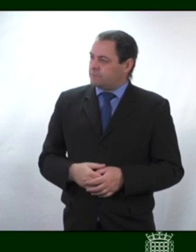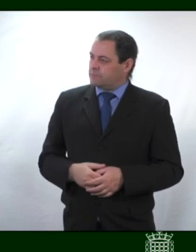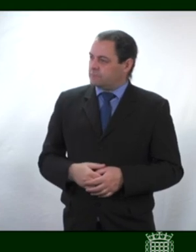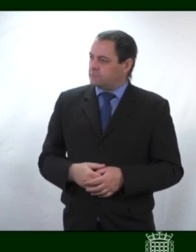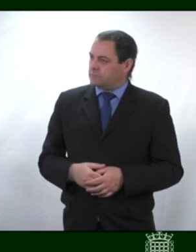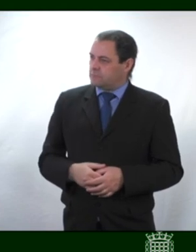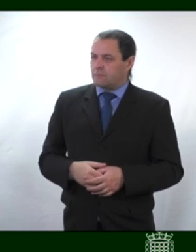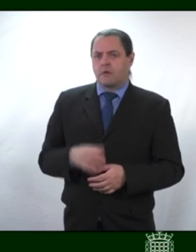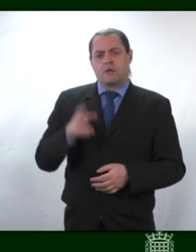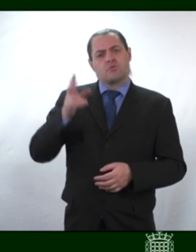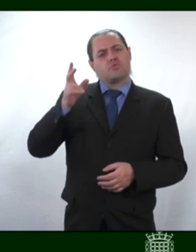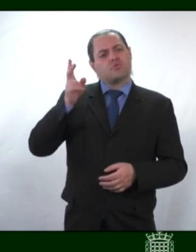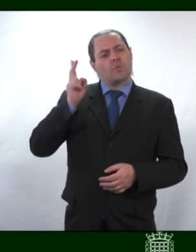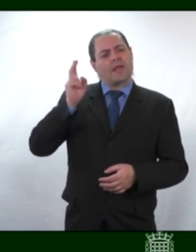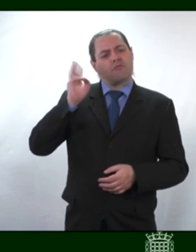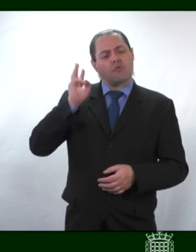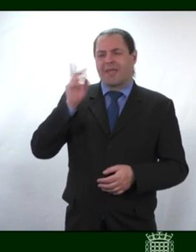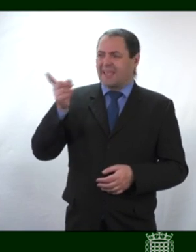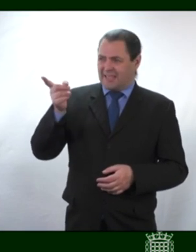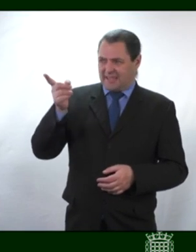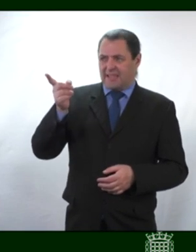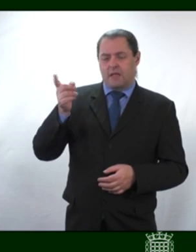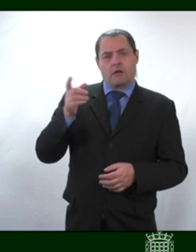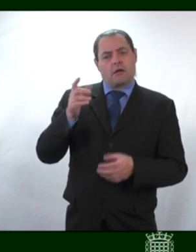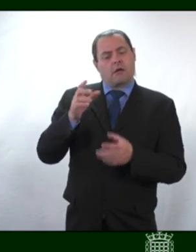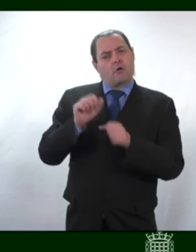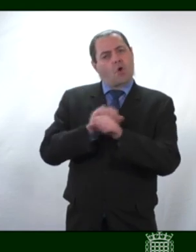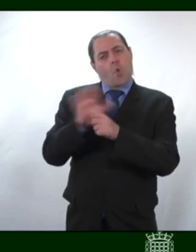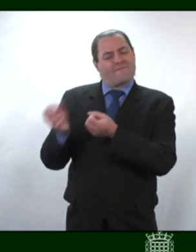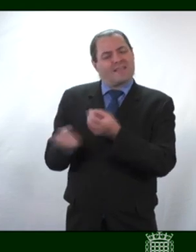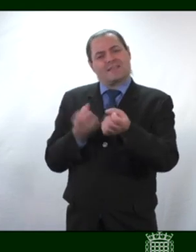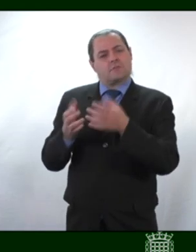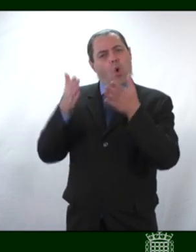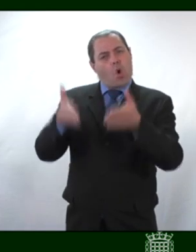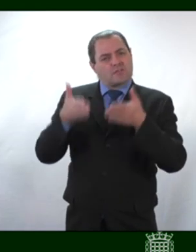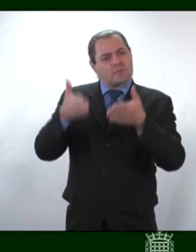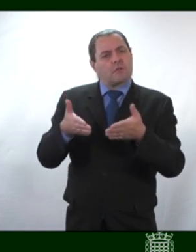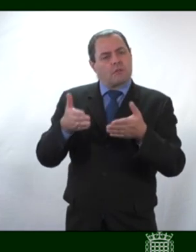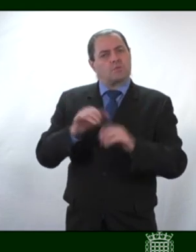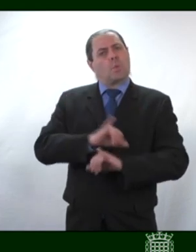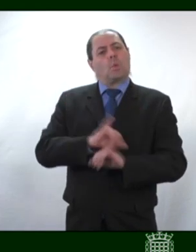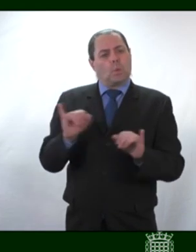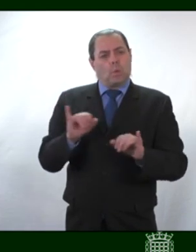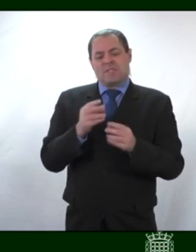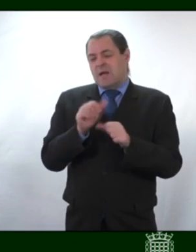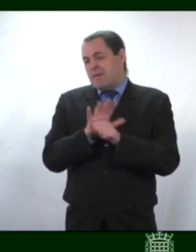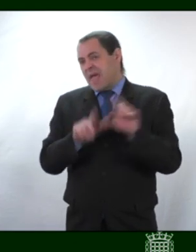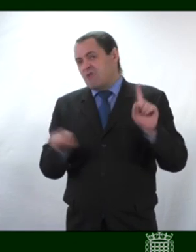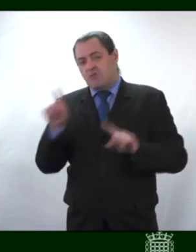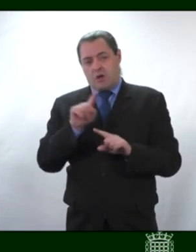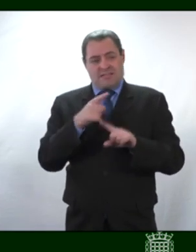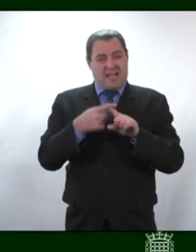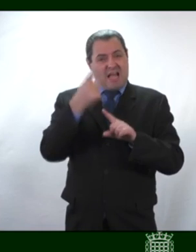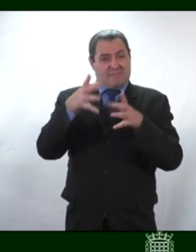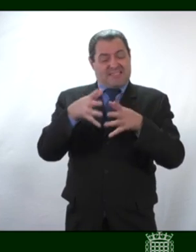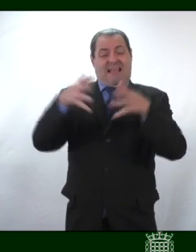Weeks, the number of COVID patients admitted to intensive care units in the hospitals in some parts of the country has increased sevenfold, and I agree